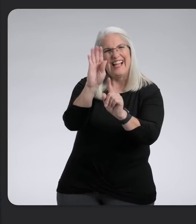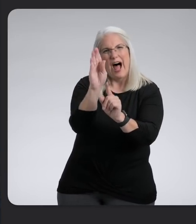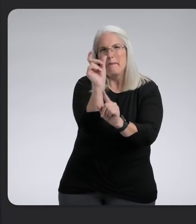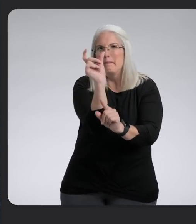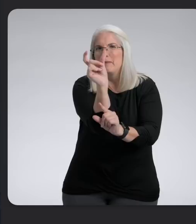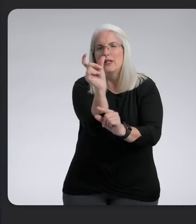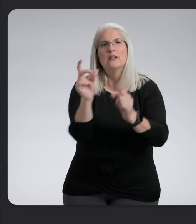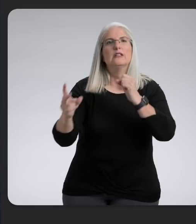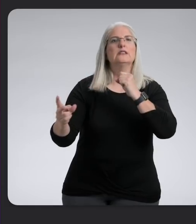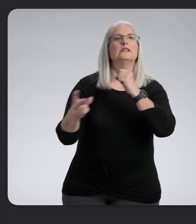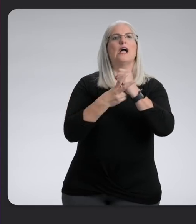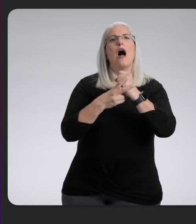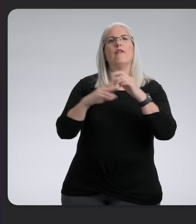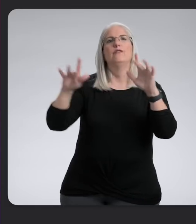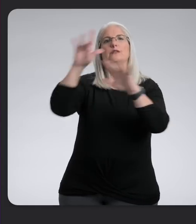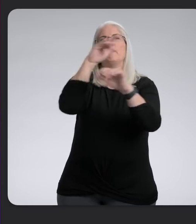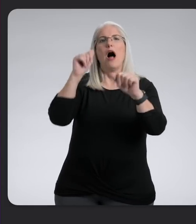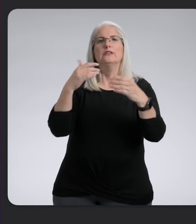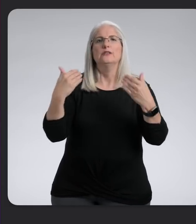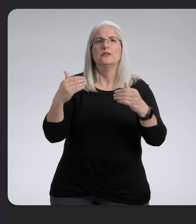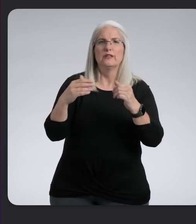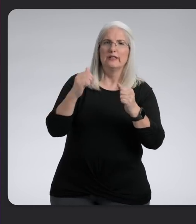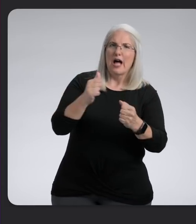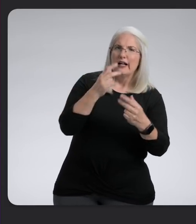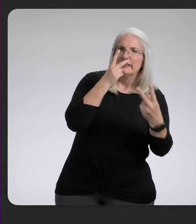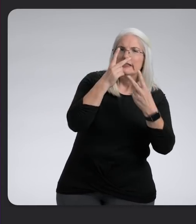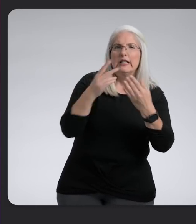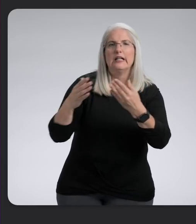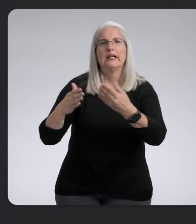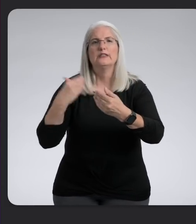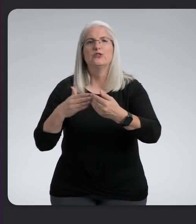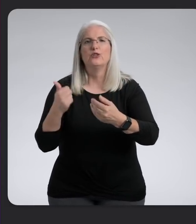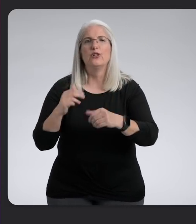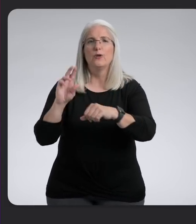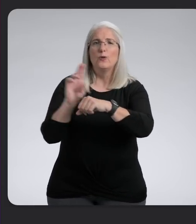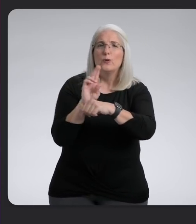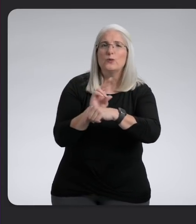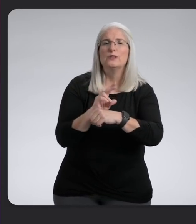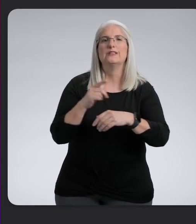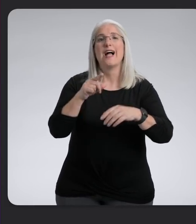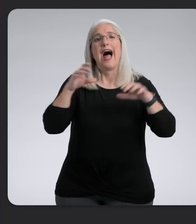see more of the page. I can click on the active tab to see the page's full address,